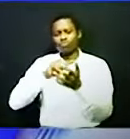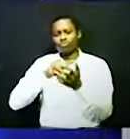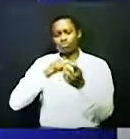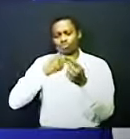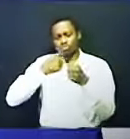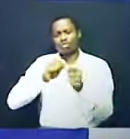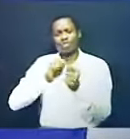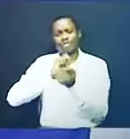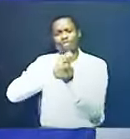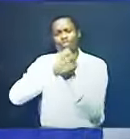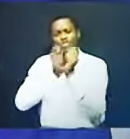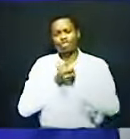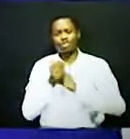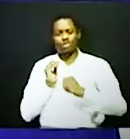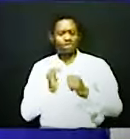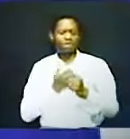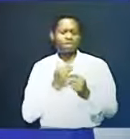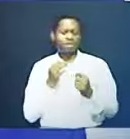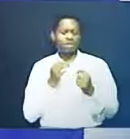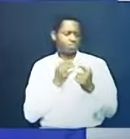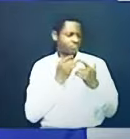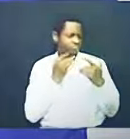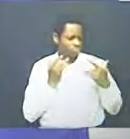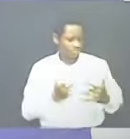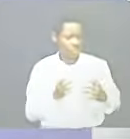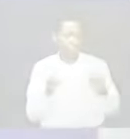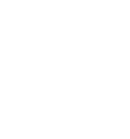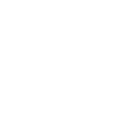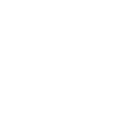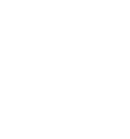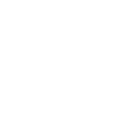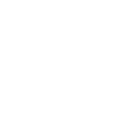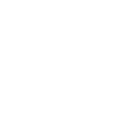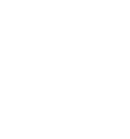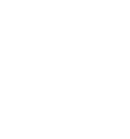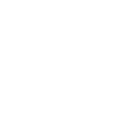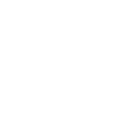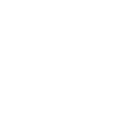reposition our hearts so we can know God better.